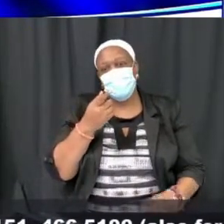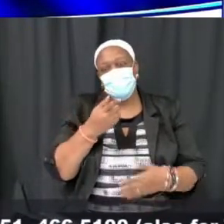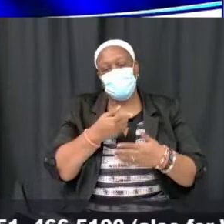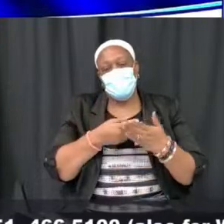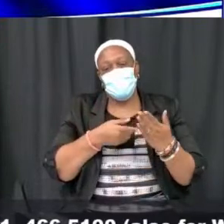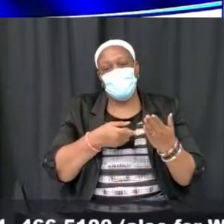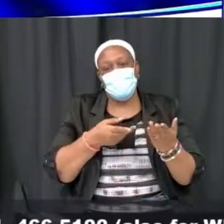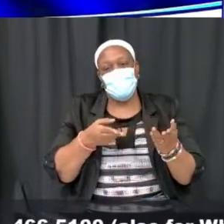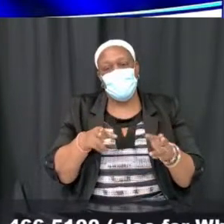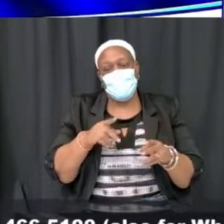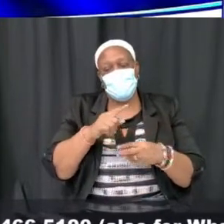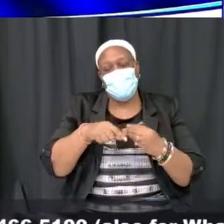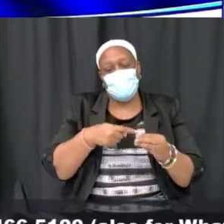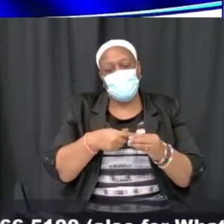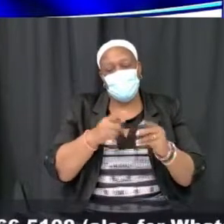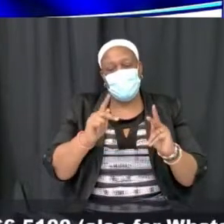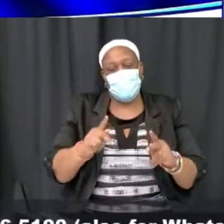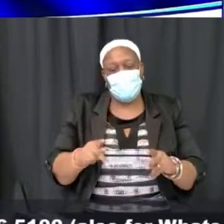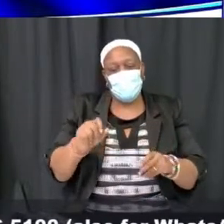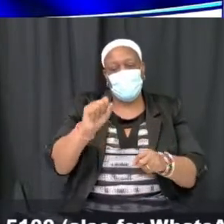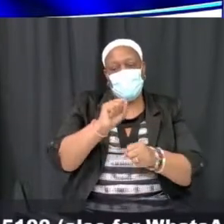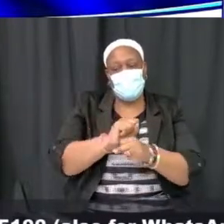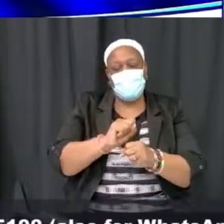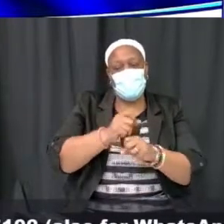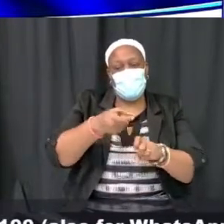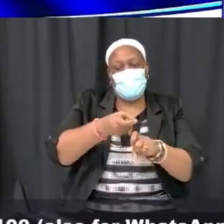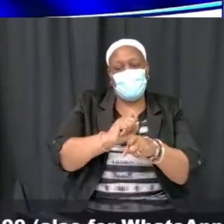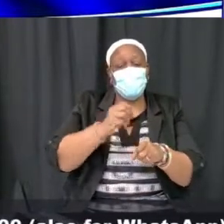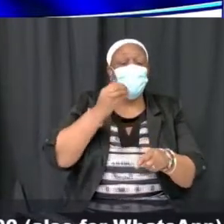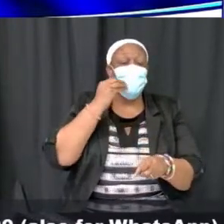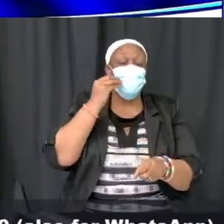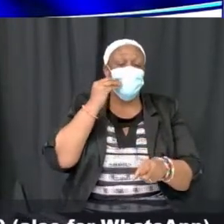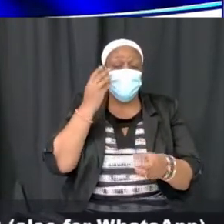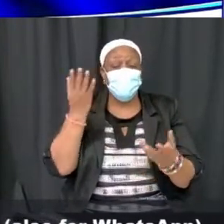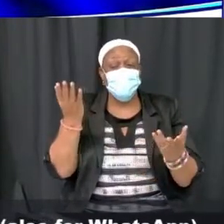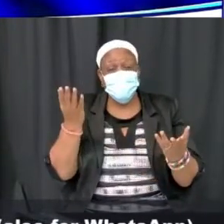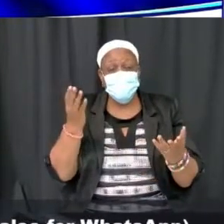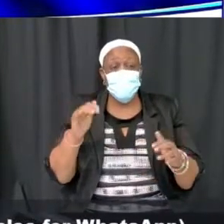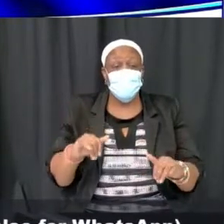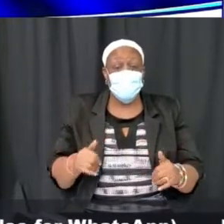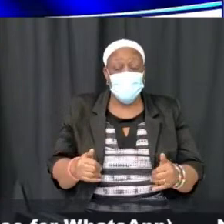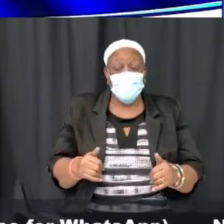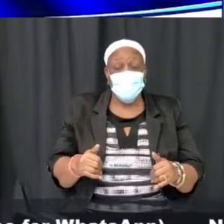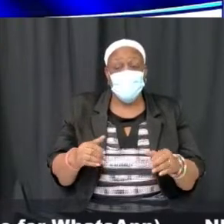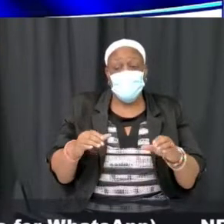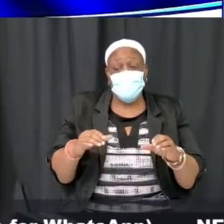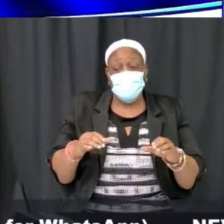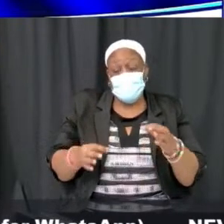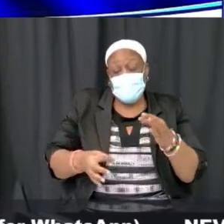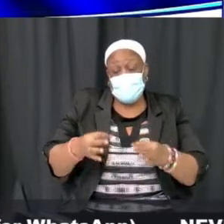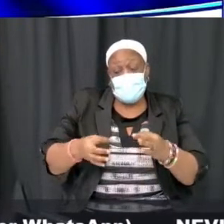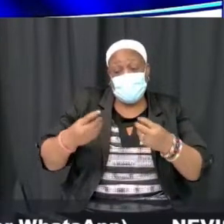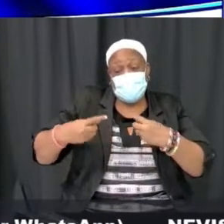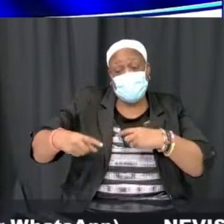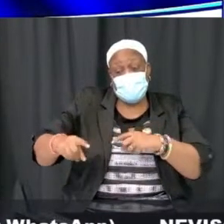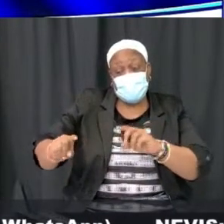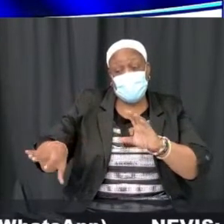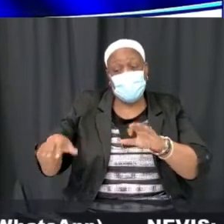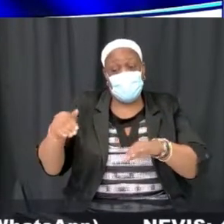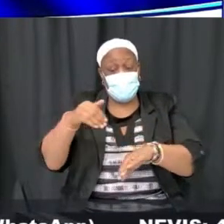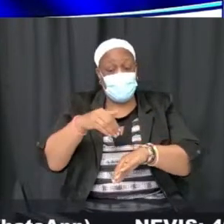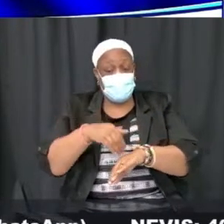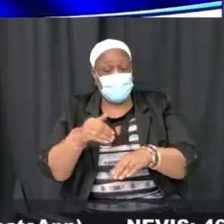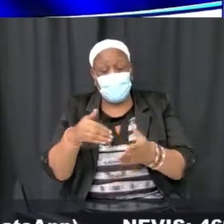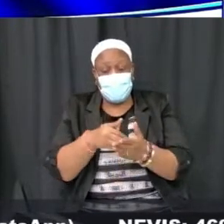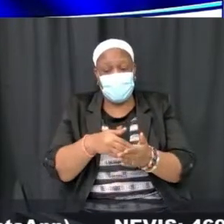remotely and the capacity that should be permissible for persons to return to offices.